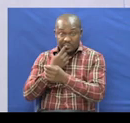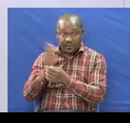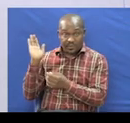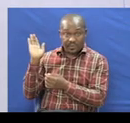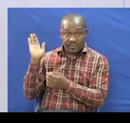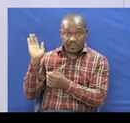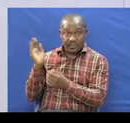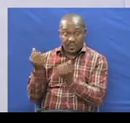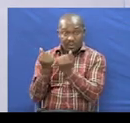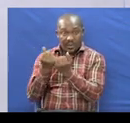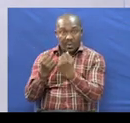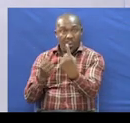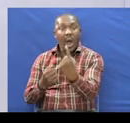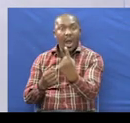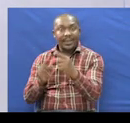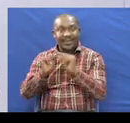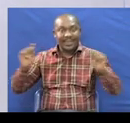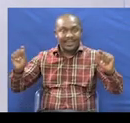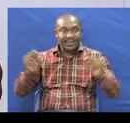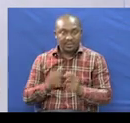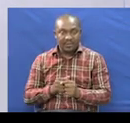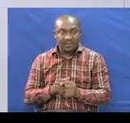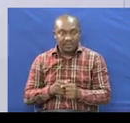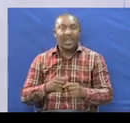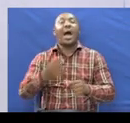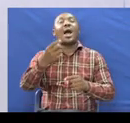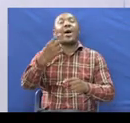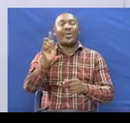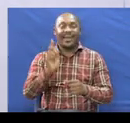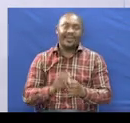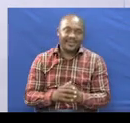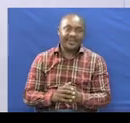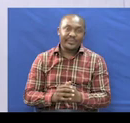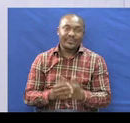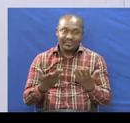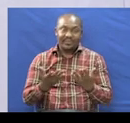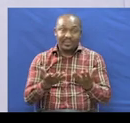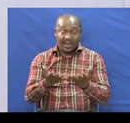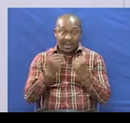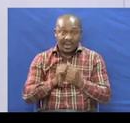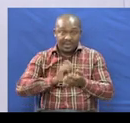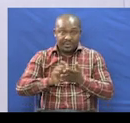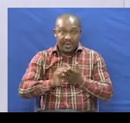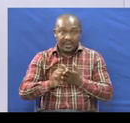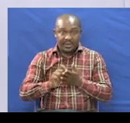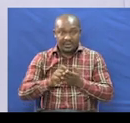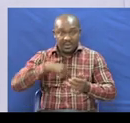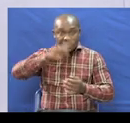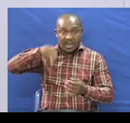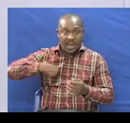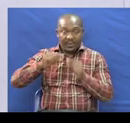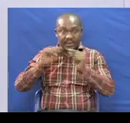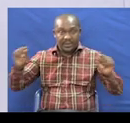into one sentence? Can you try to do that? Good. Let us write that sentence in this way.